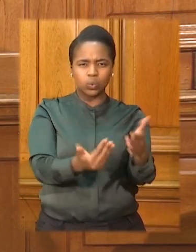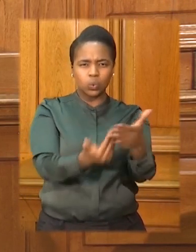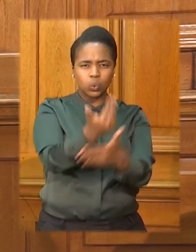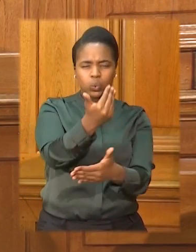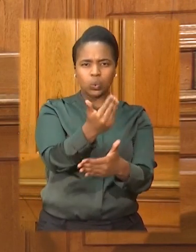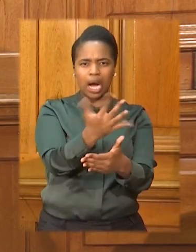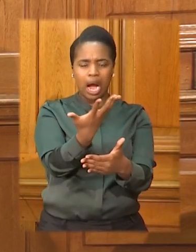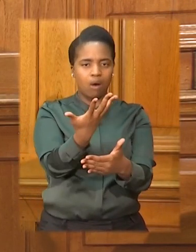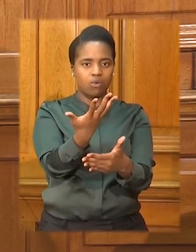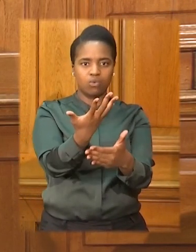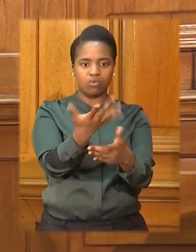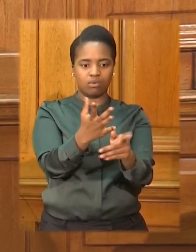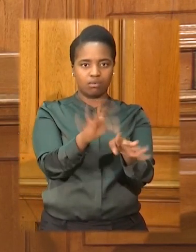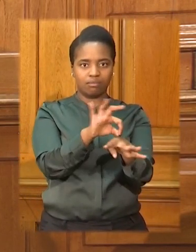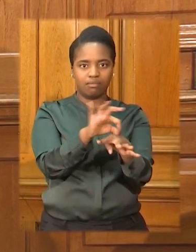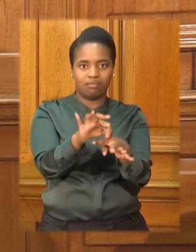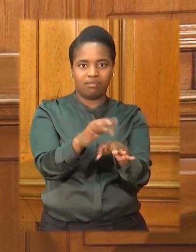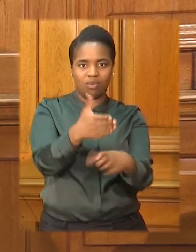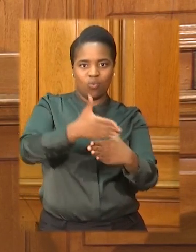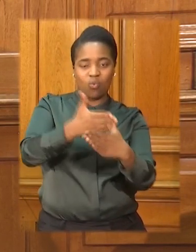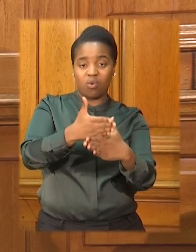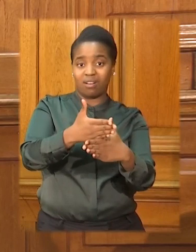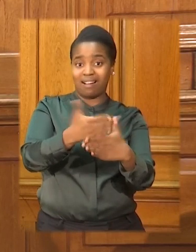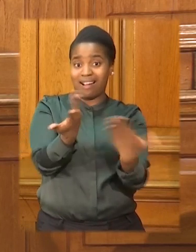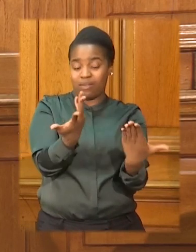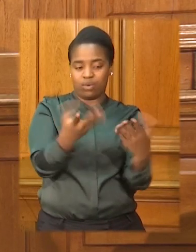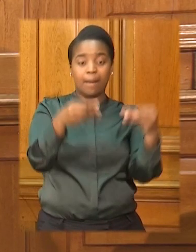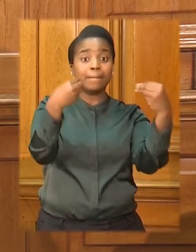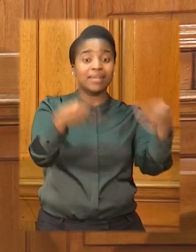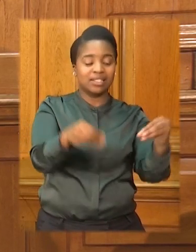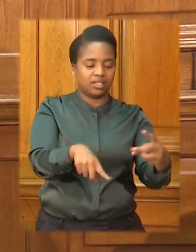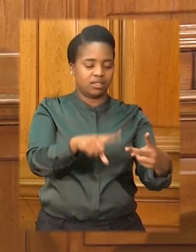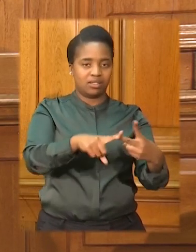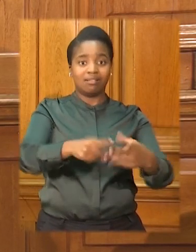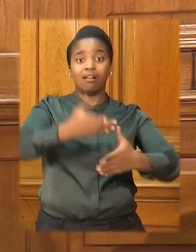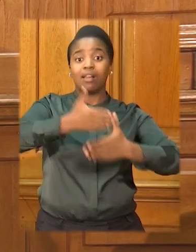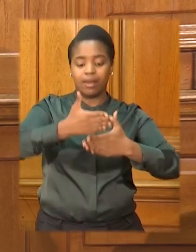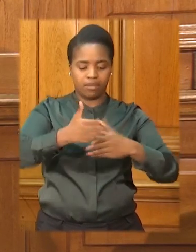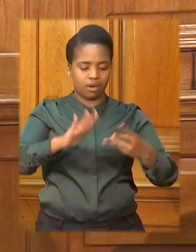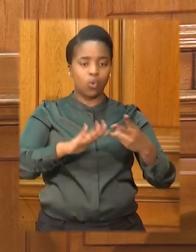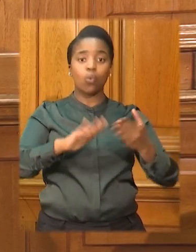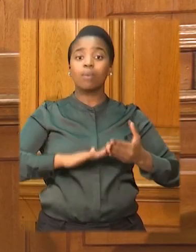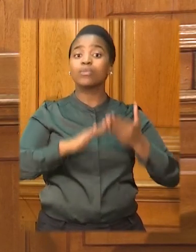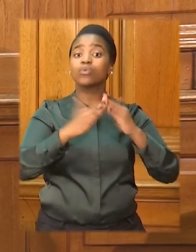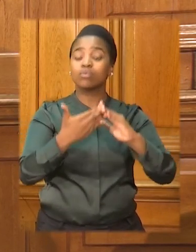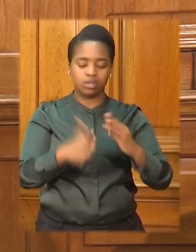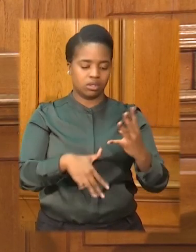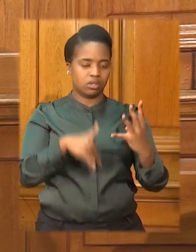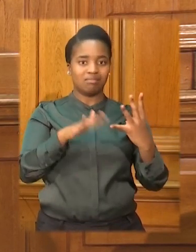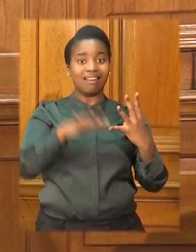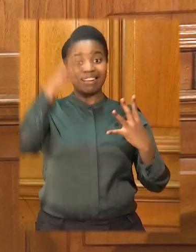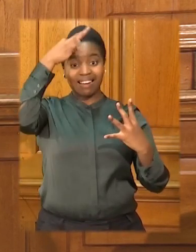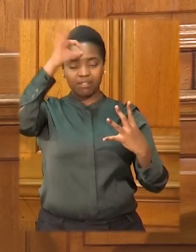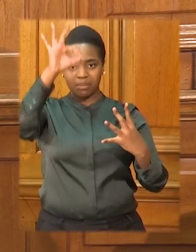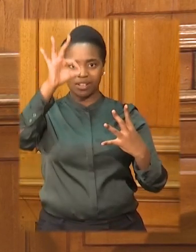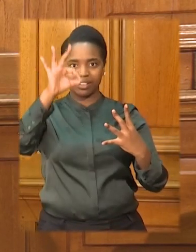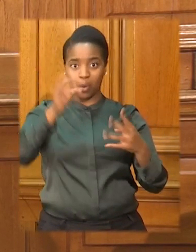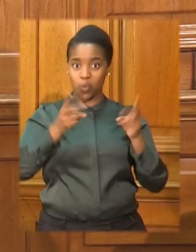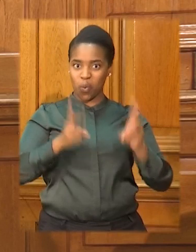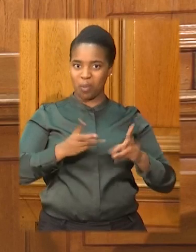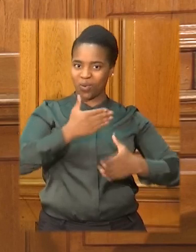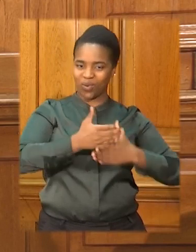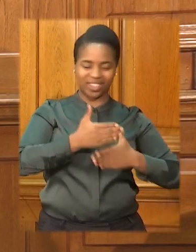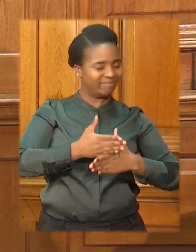all role players: business, labor, community, and government,